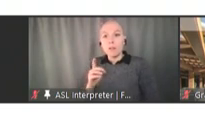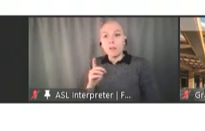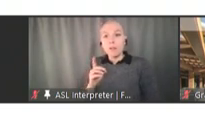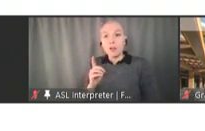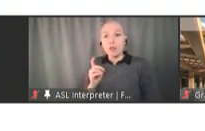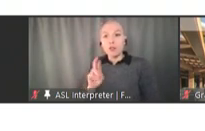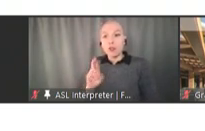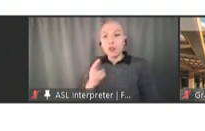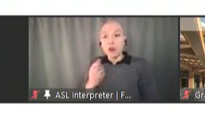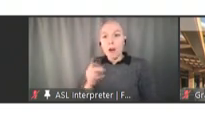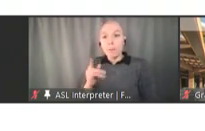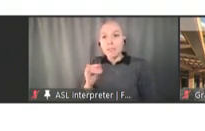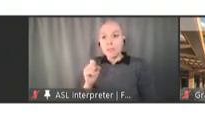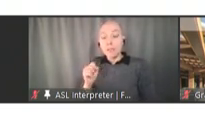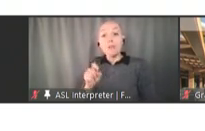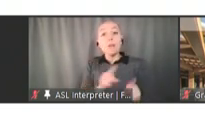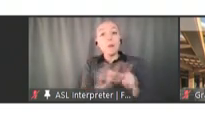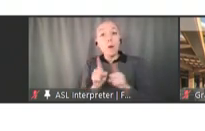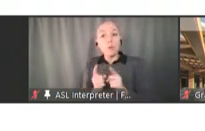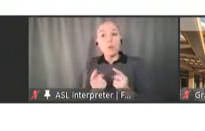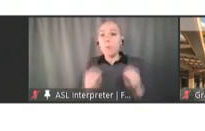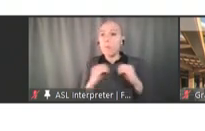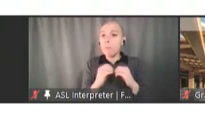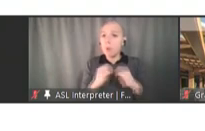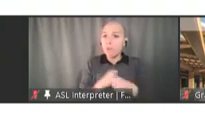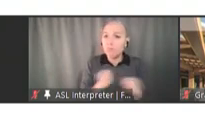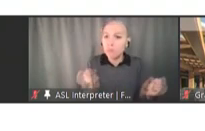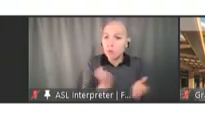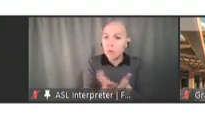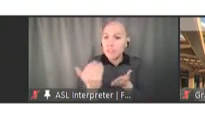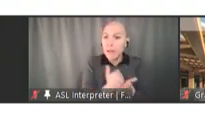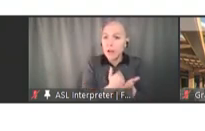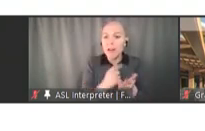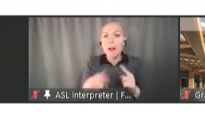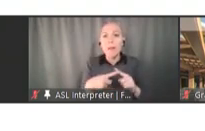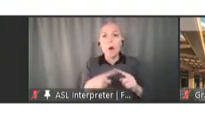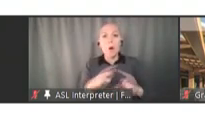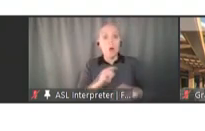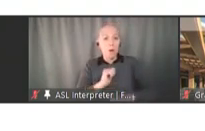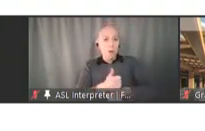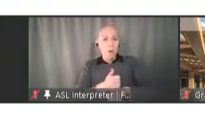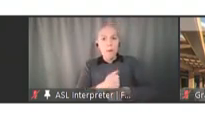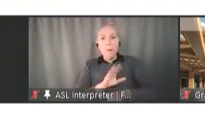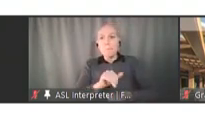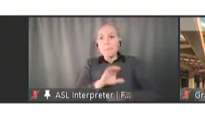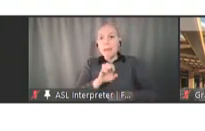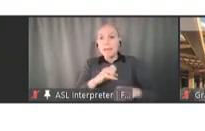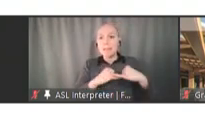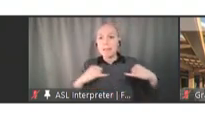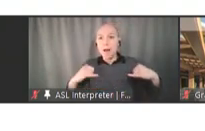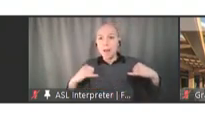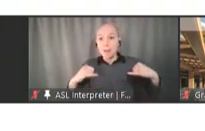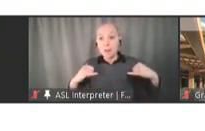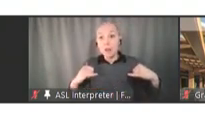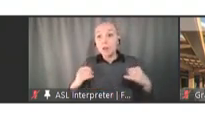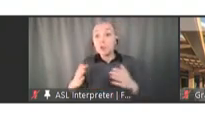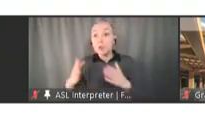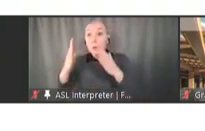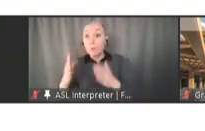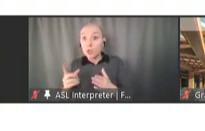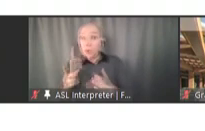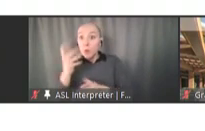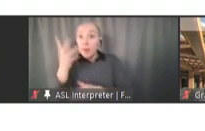and that type of thing, so that every person that passes away, it's not immediately assumed that it's from the vaccine.